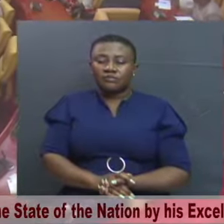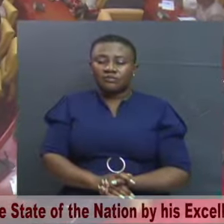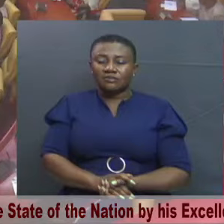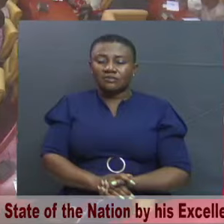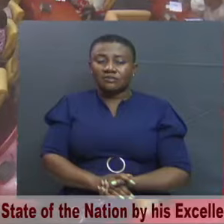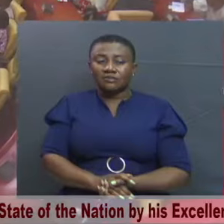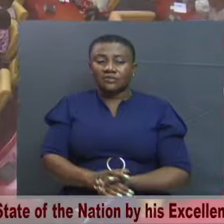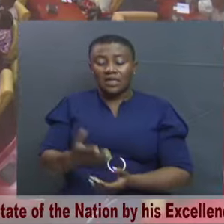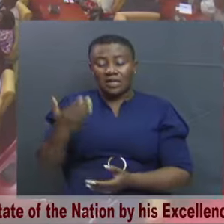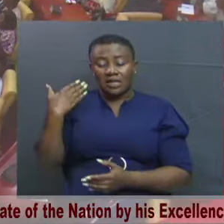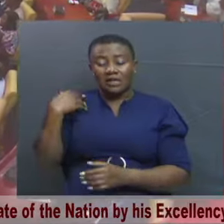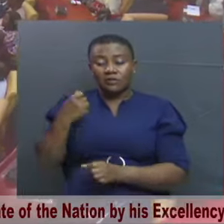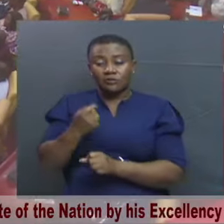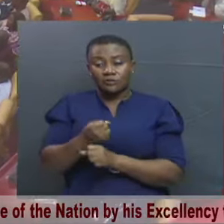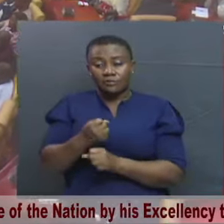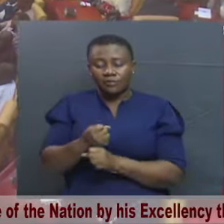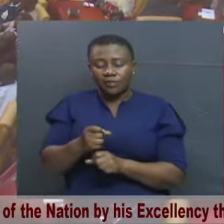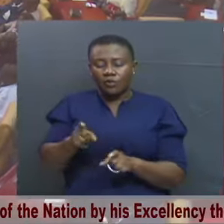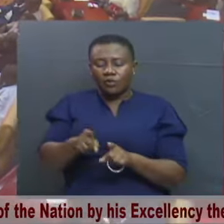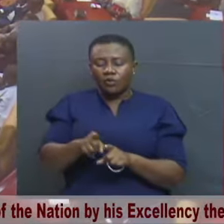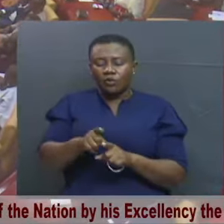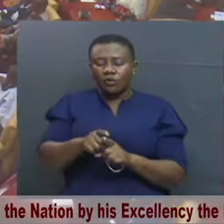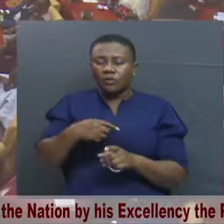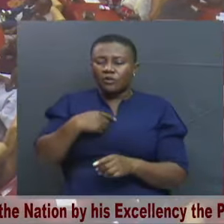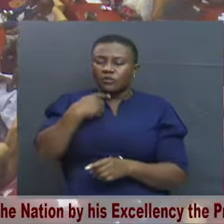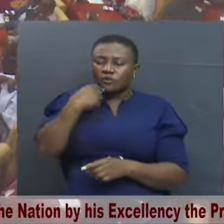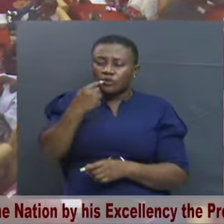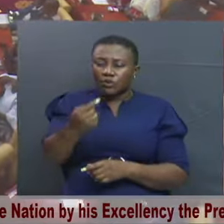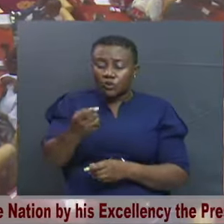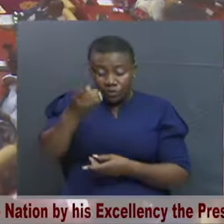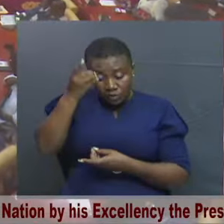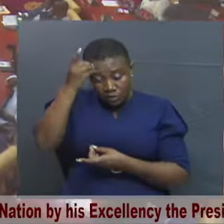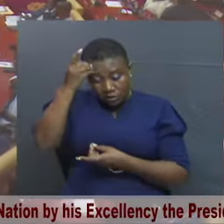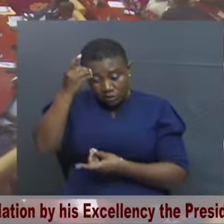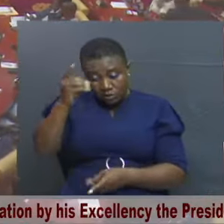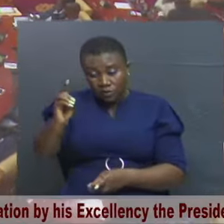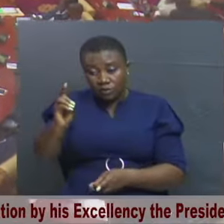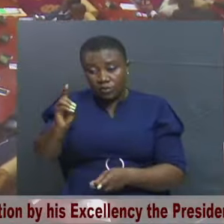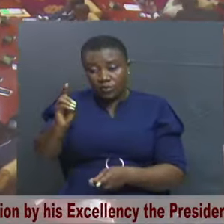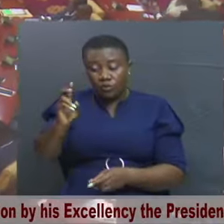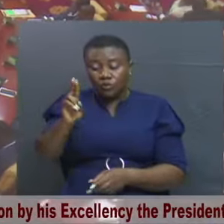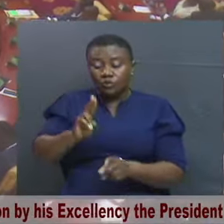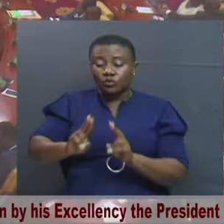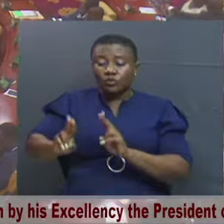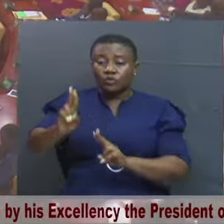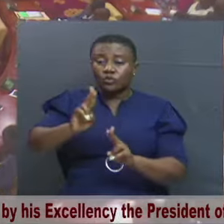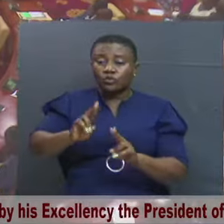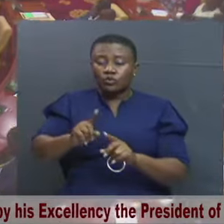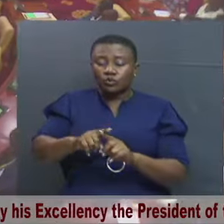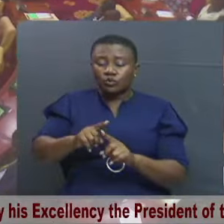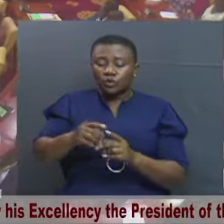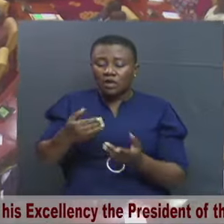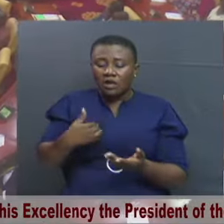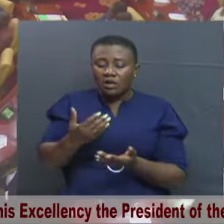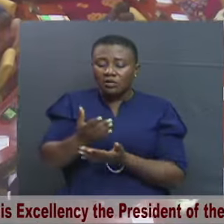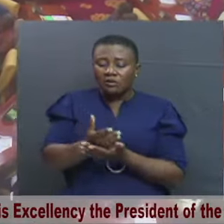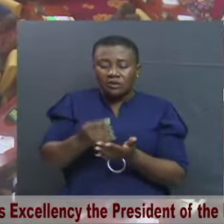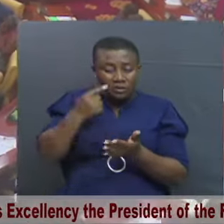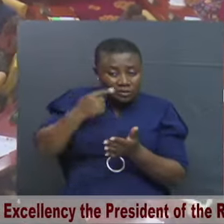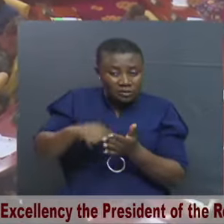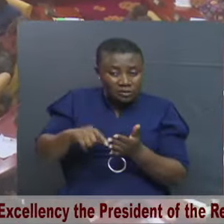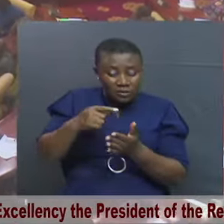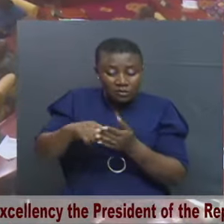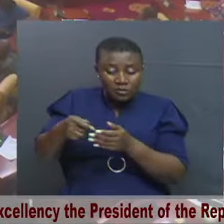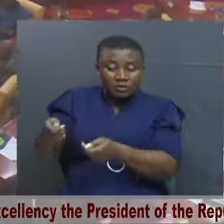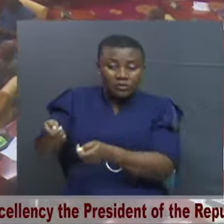year ago I also stated the decision to undertake a comprehensive debt restructuring of our domestic